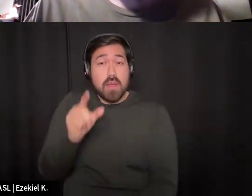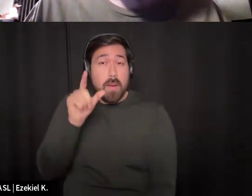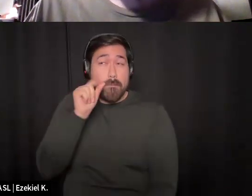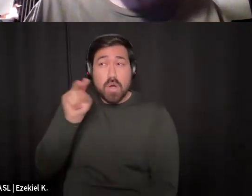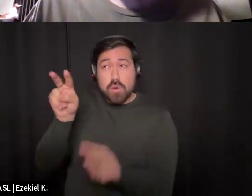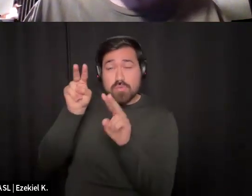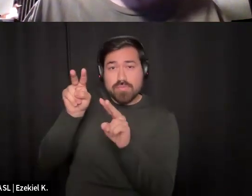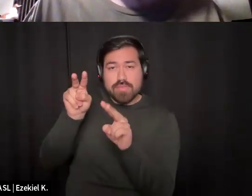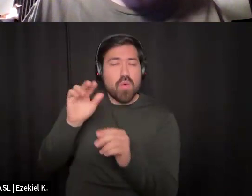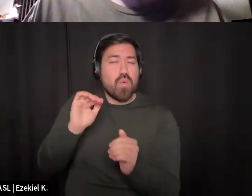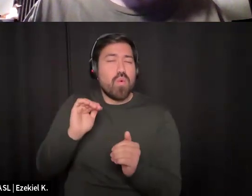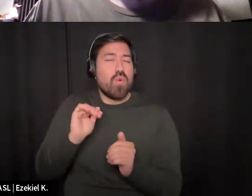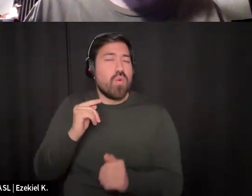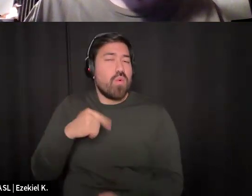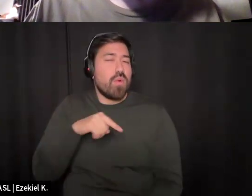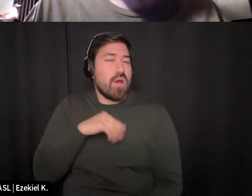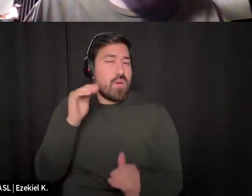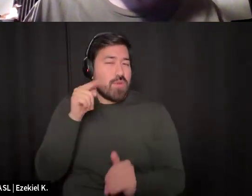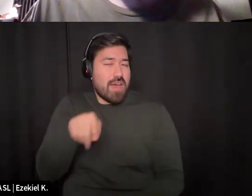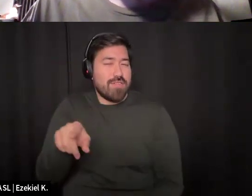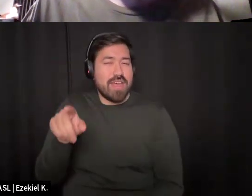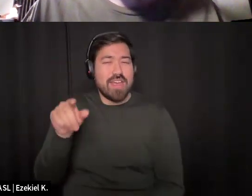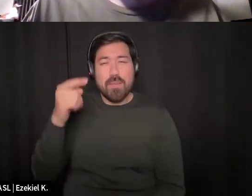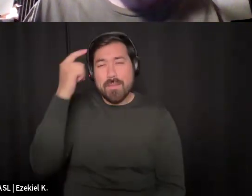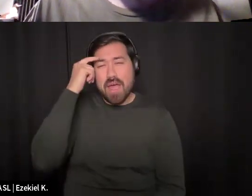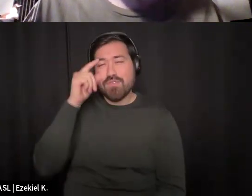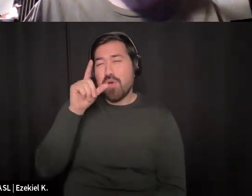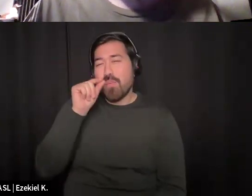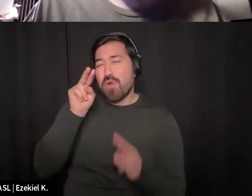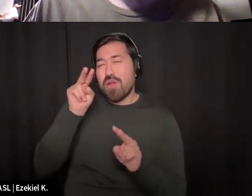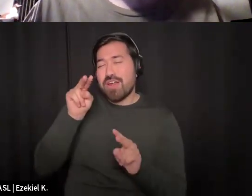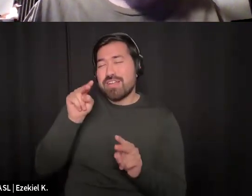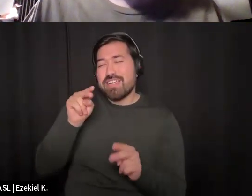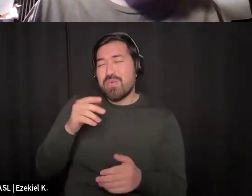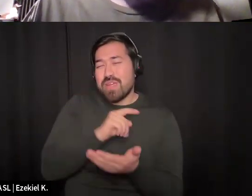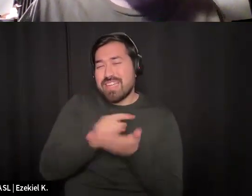really mindful birdie kind of week, everyone. Take good